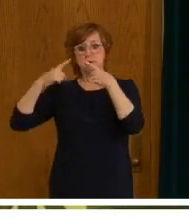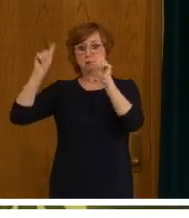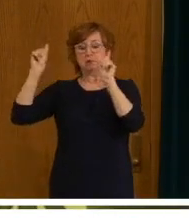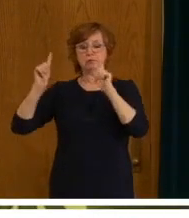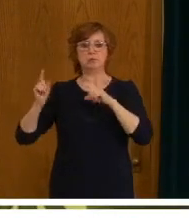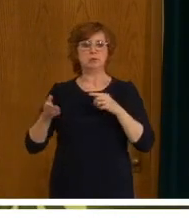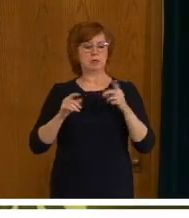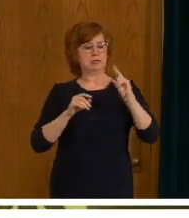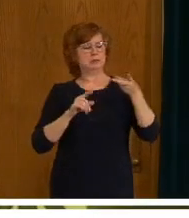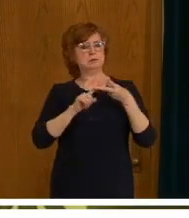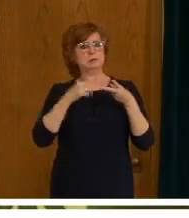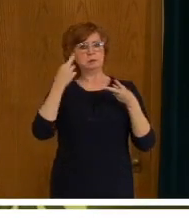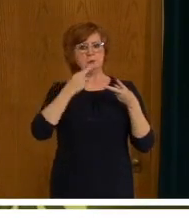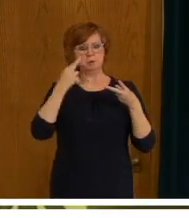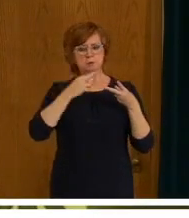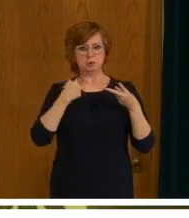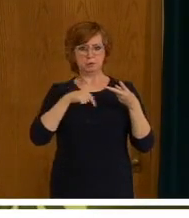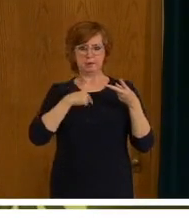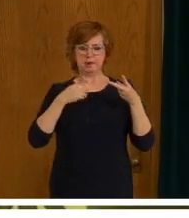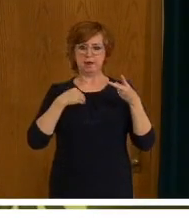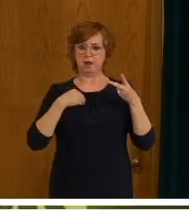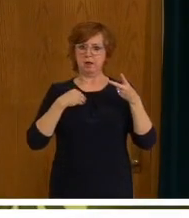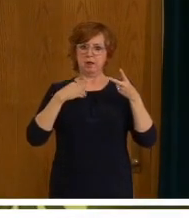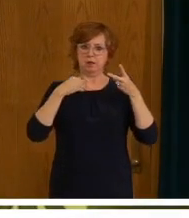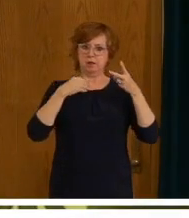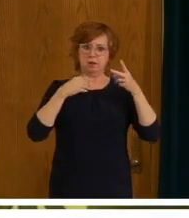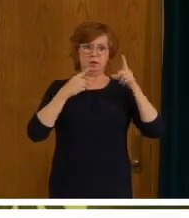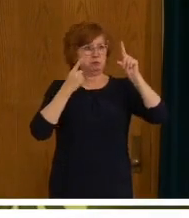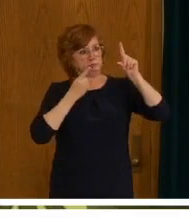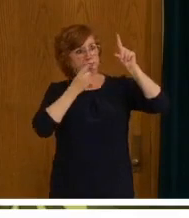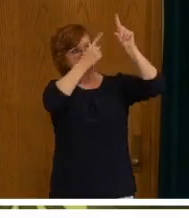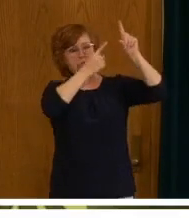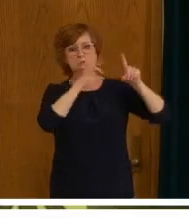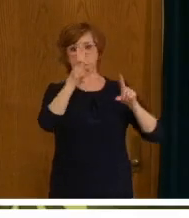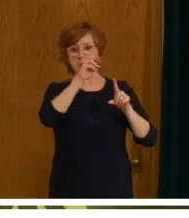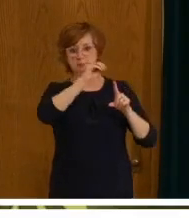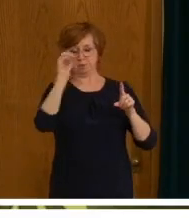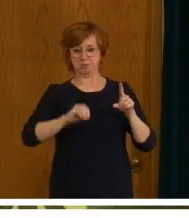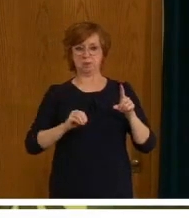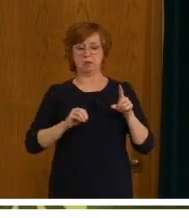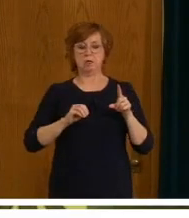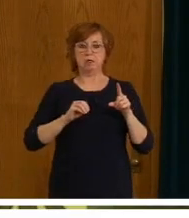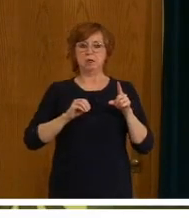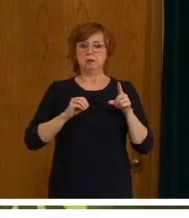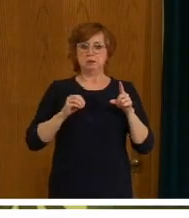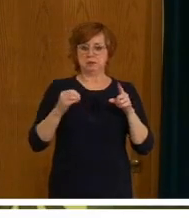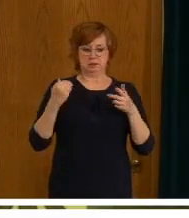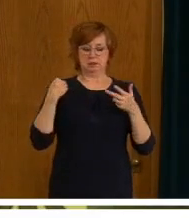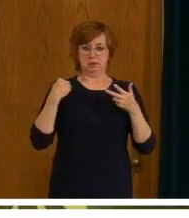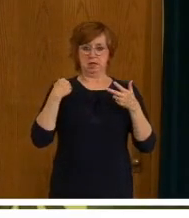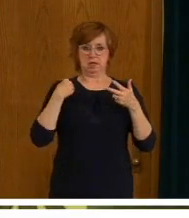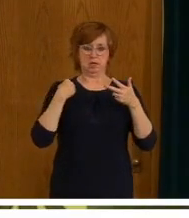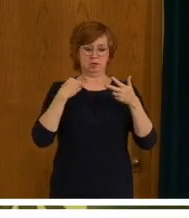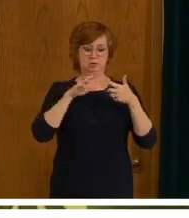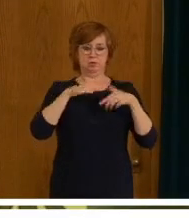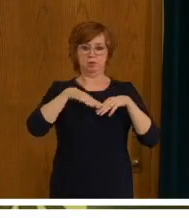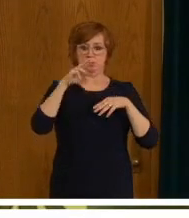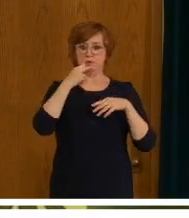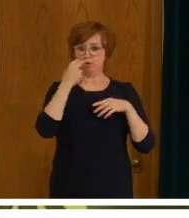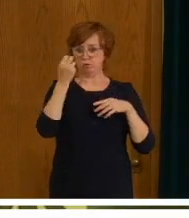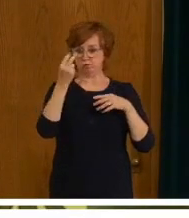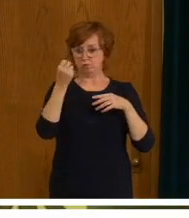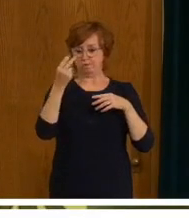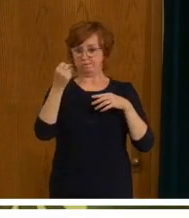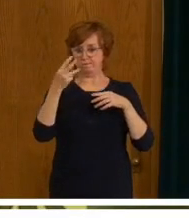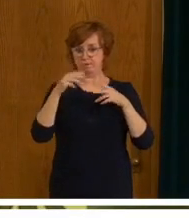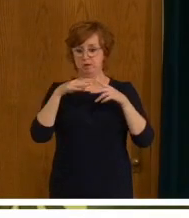targets that we have set, particularly the last one, 70% of age 12 and older with